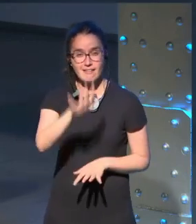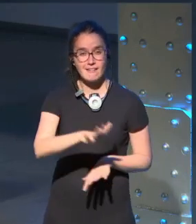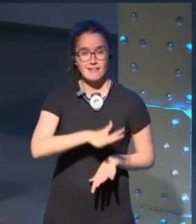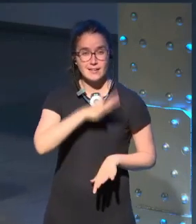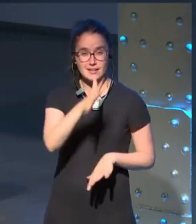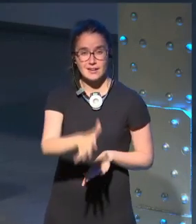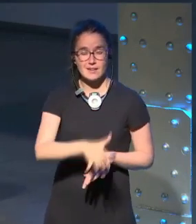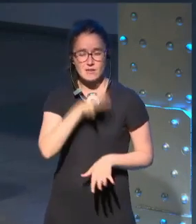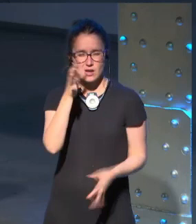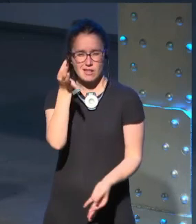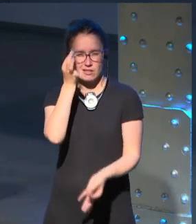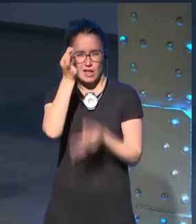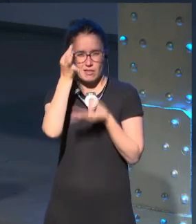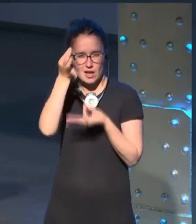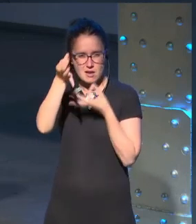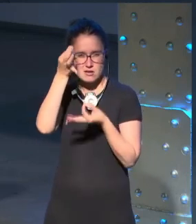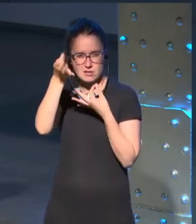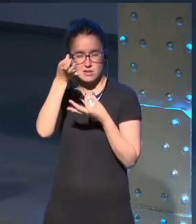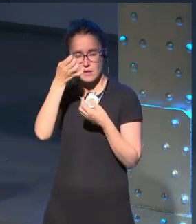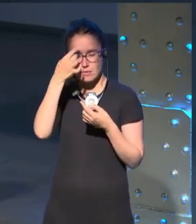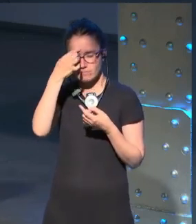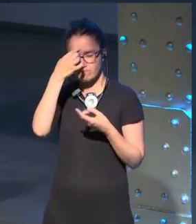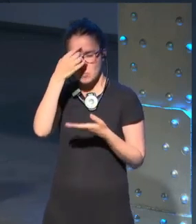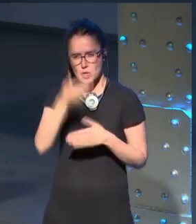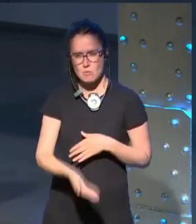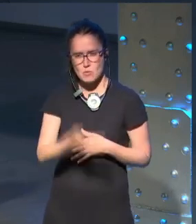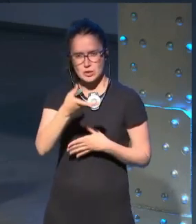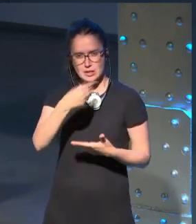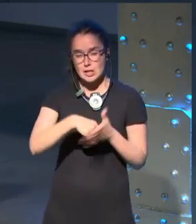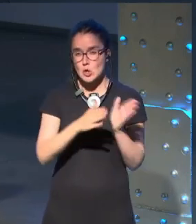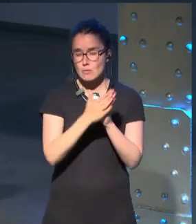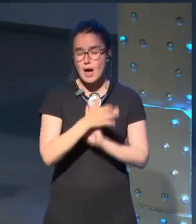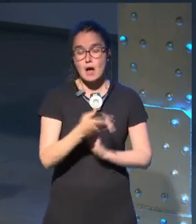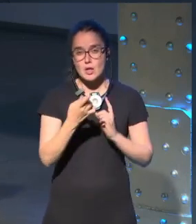things, and sometimes it scares me how much of it I do miss.